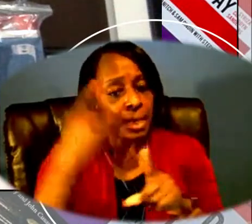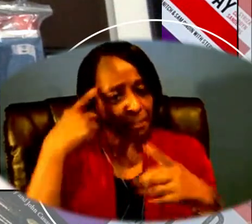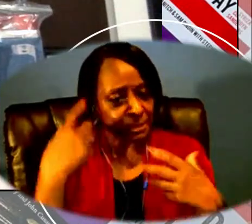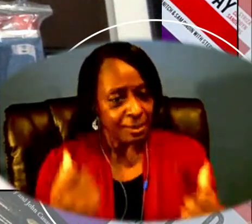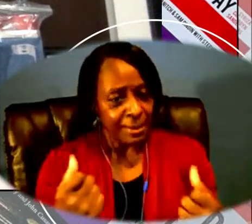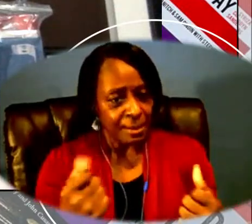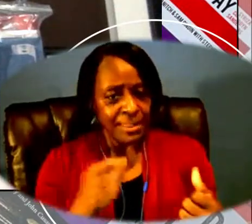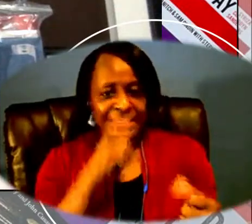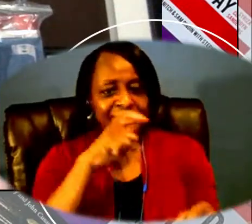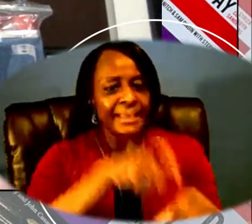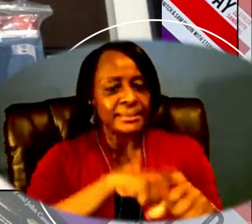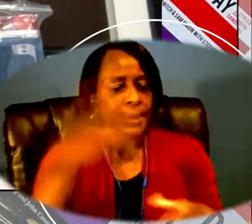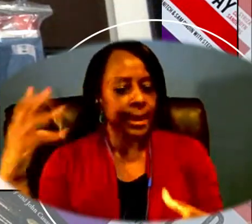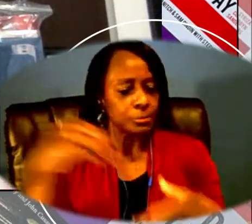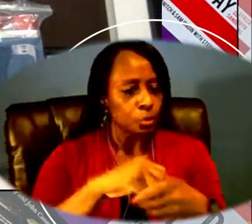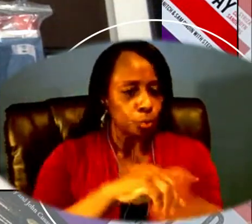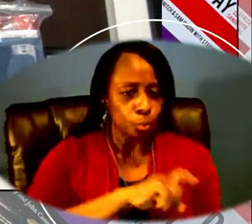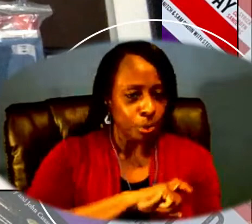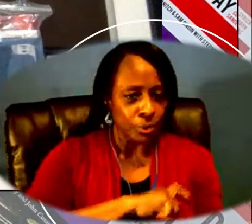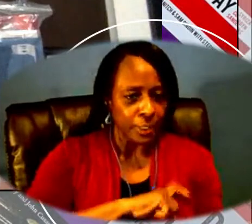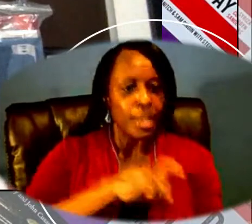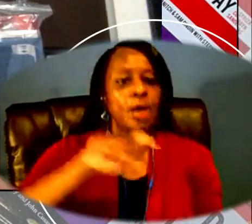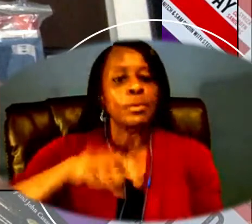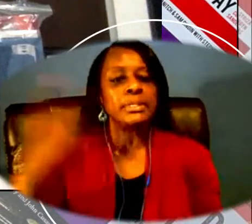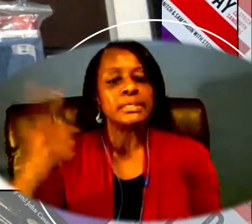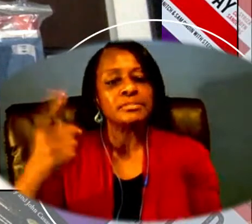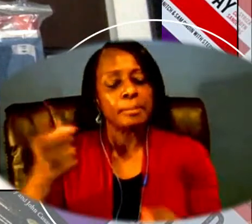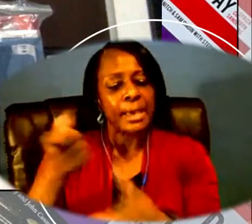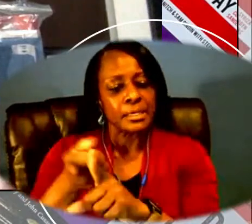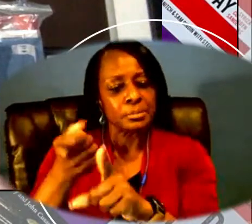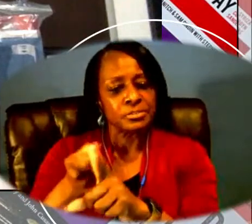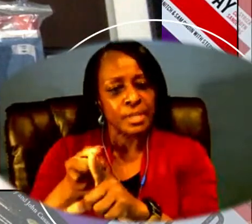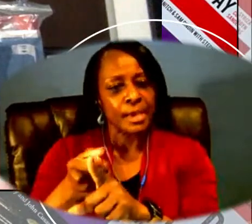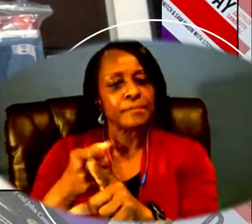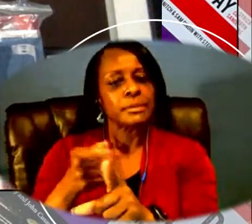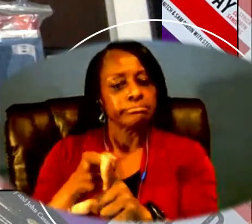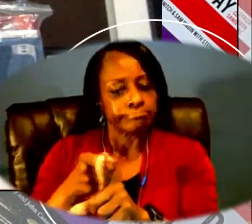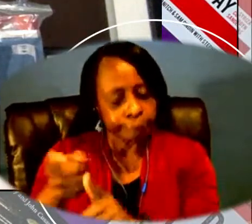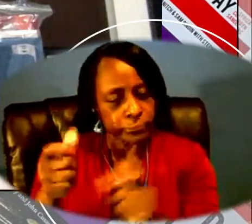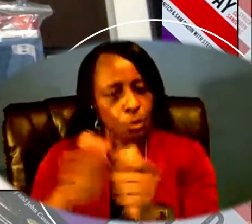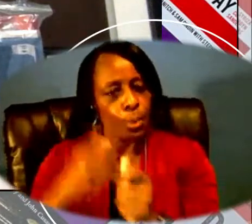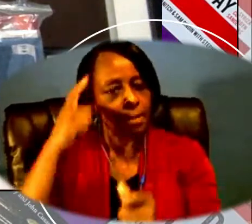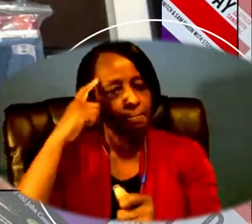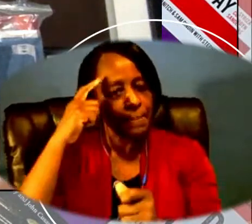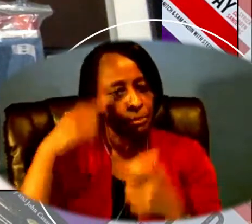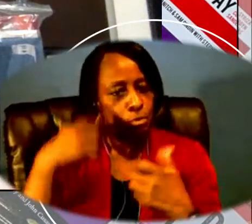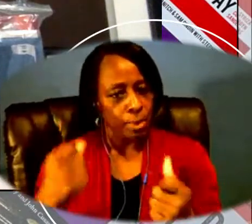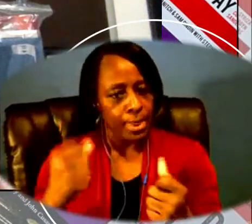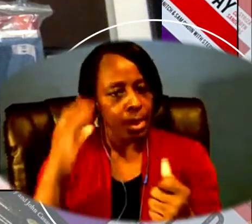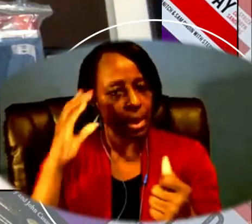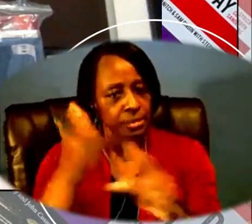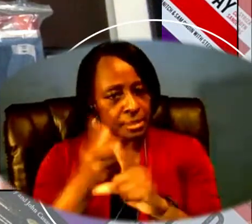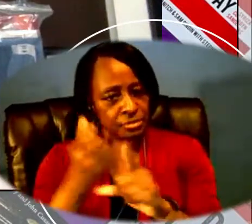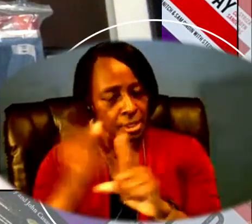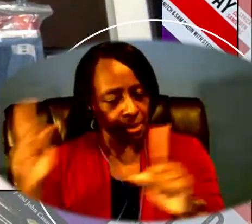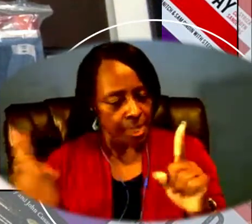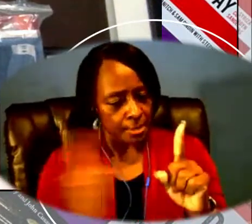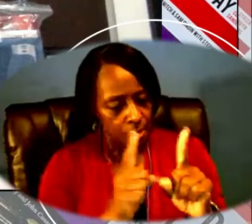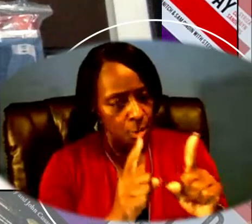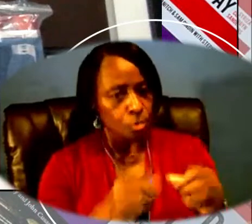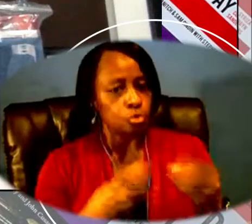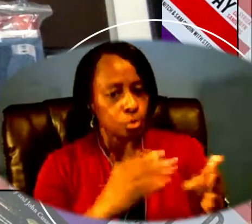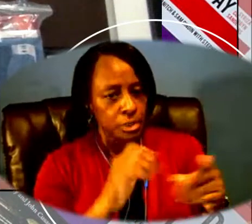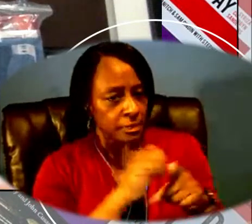for a police. That's a time for a trained professional who can be there to actually provide mental health services, not someone with a badge and a